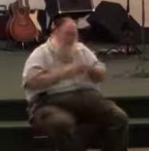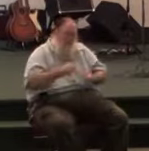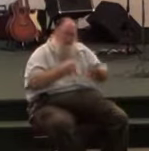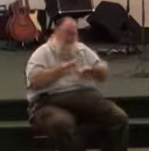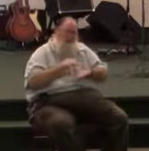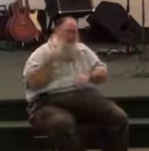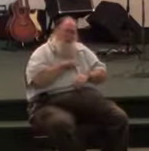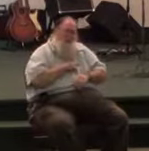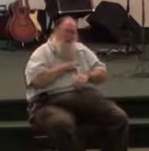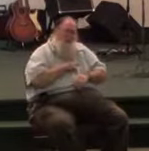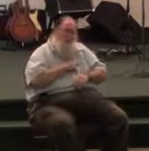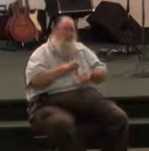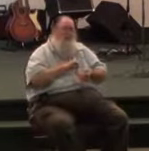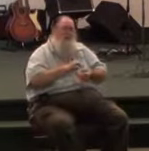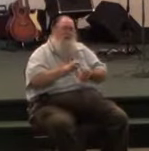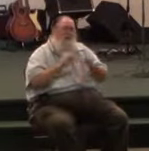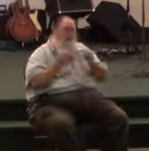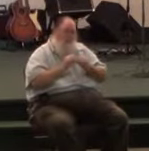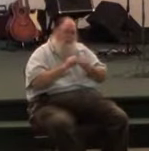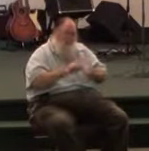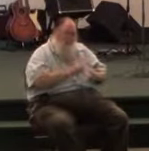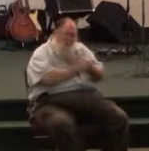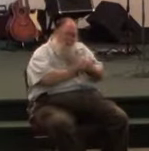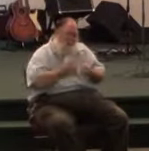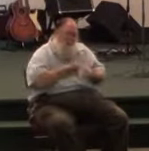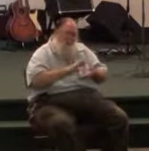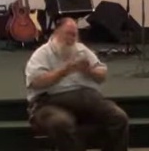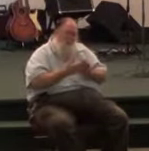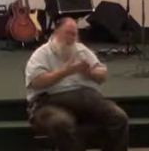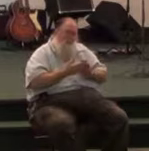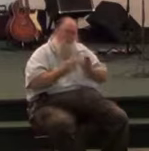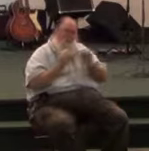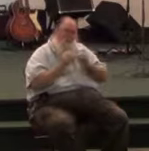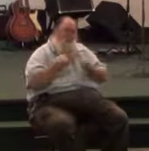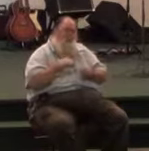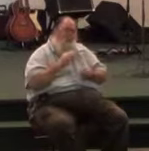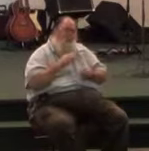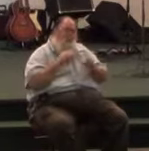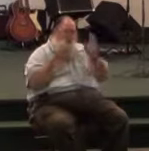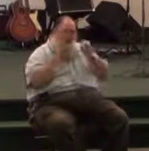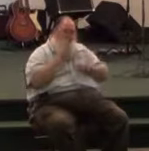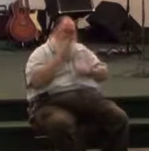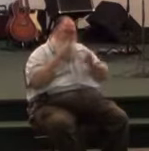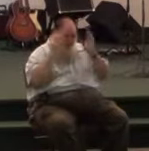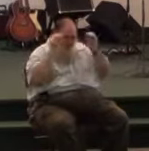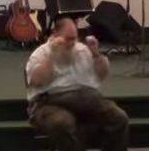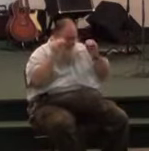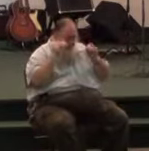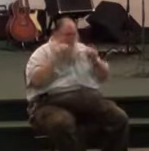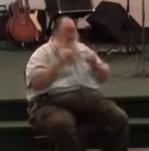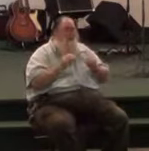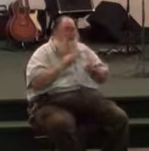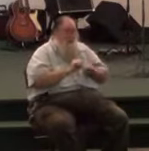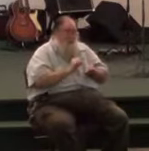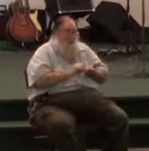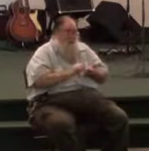the more powerful we become, and the more we are able to preach and teach the gospel of Jesus Christ and be life